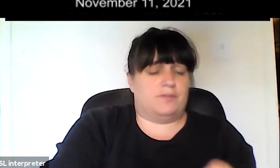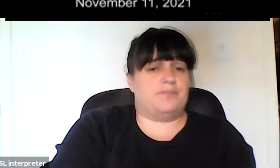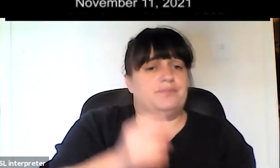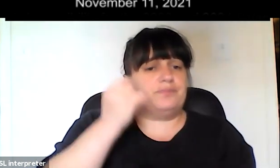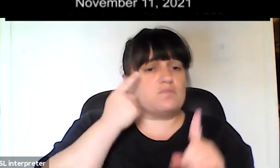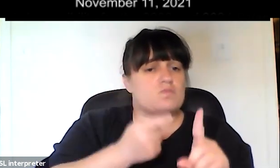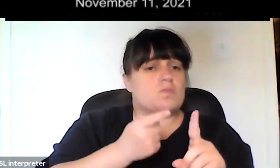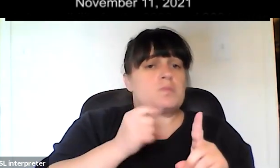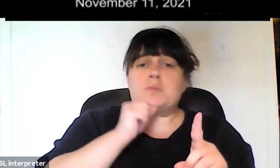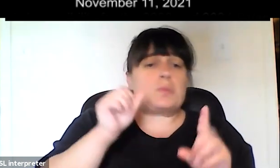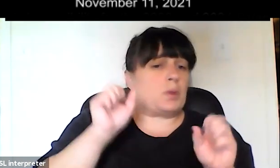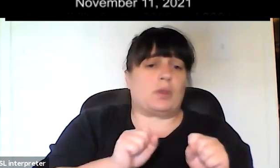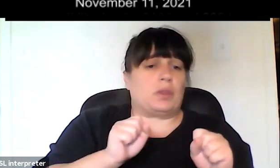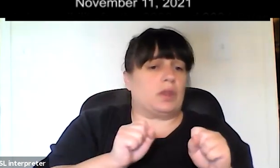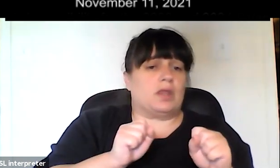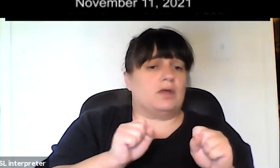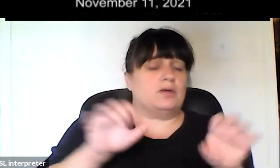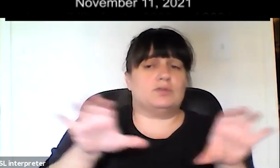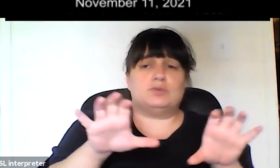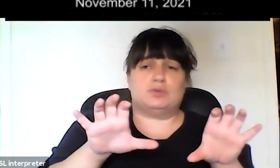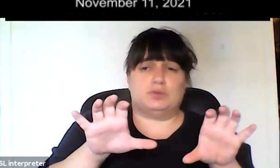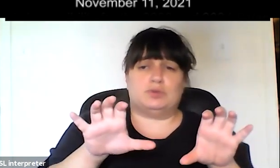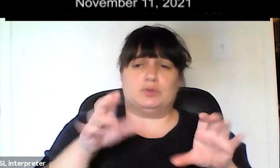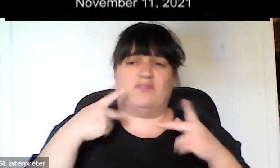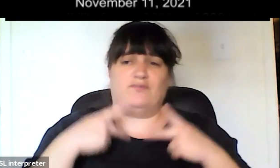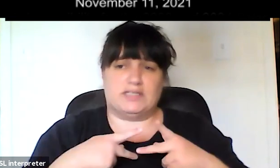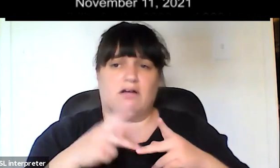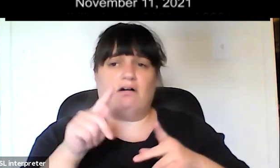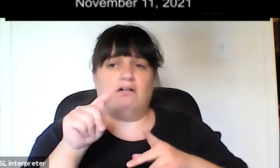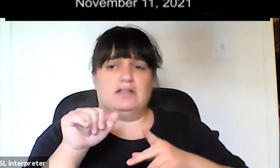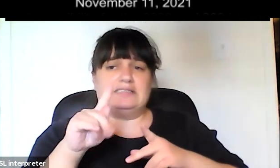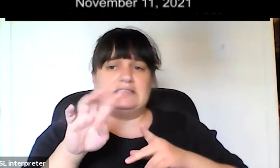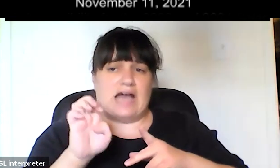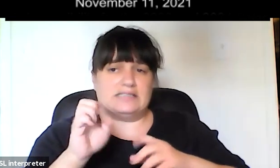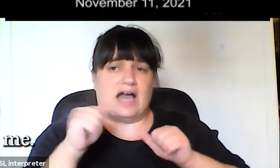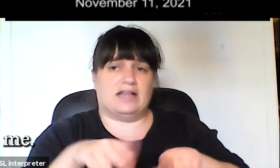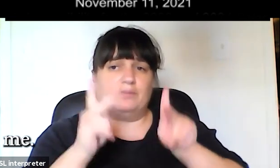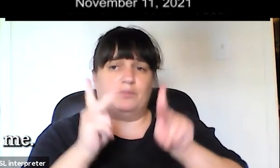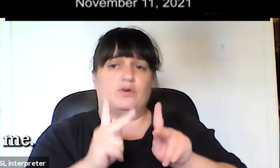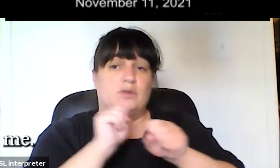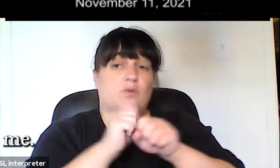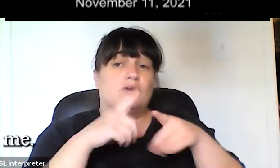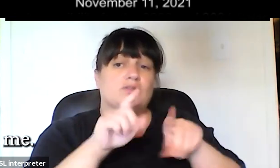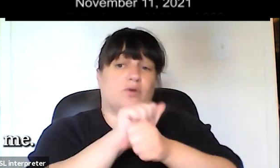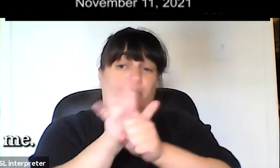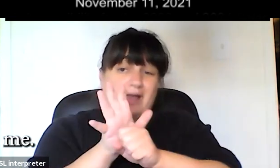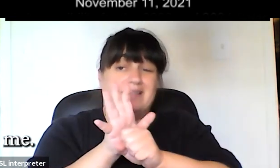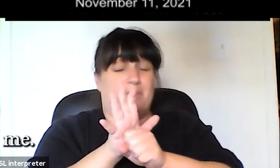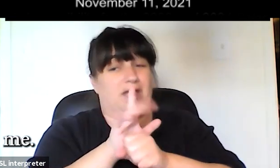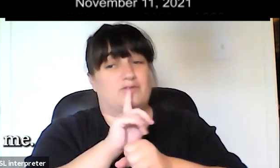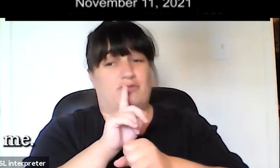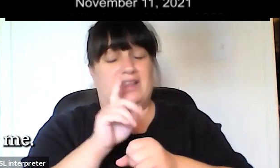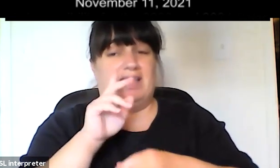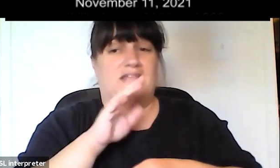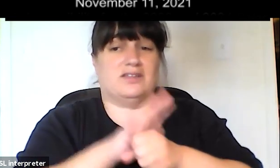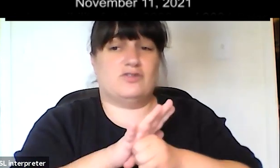idea of not being able to do this physical, tactile, in-person work during the pandemic was really